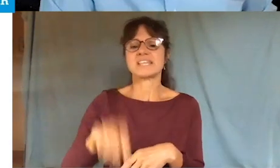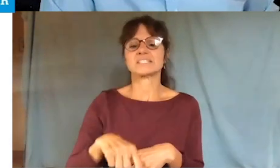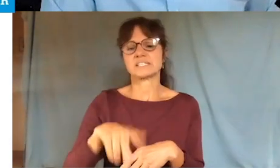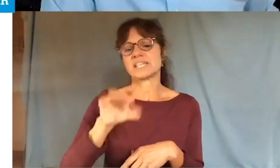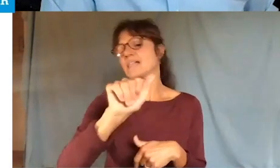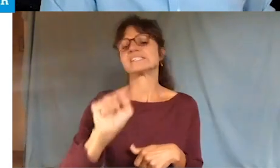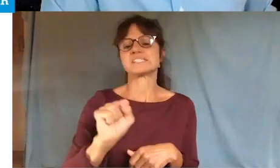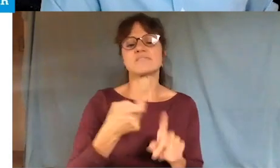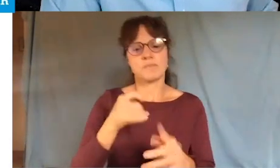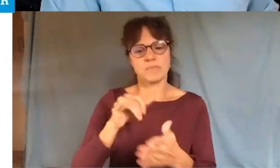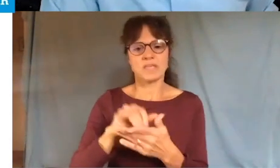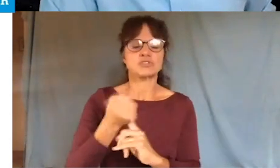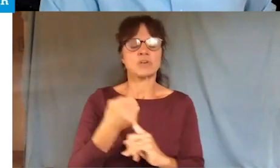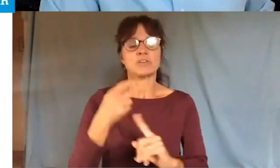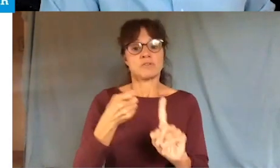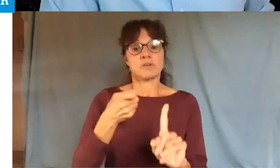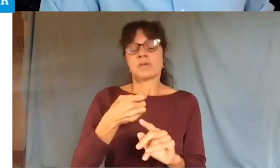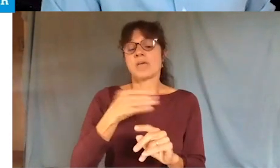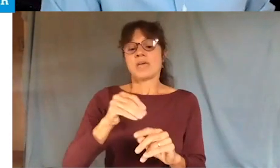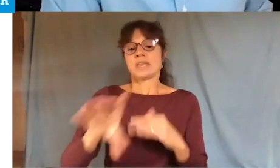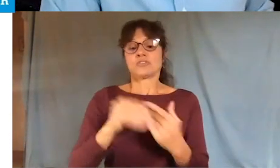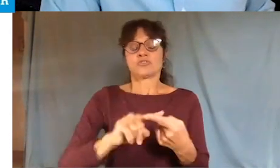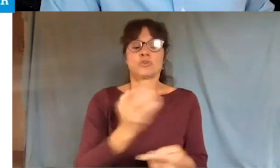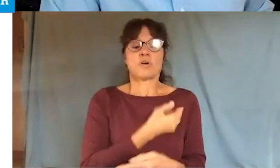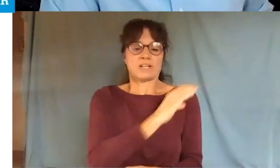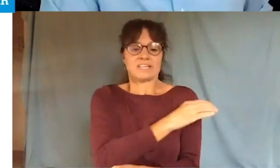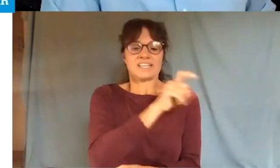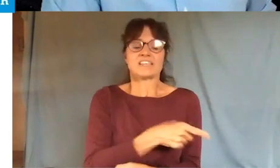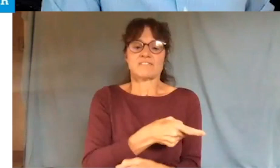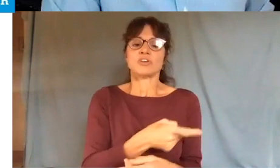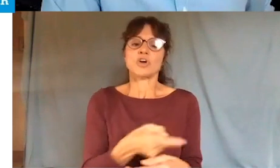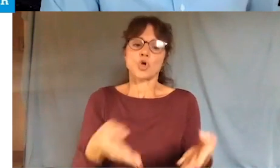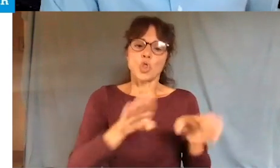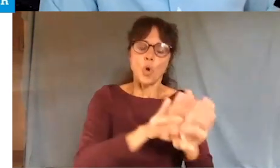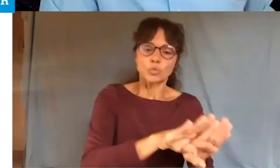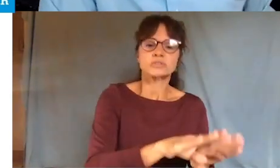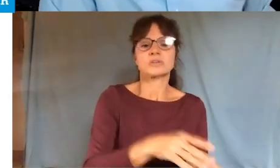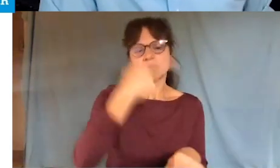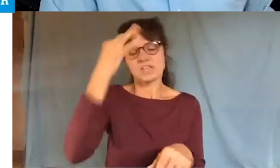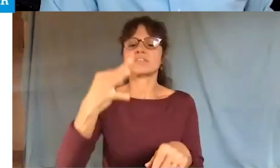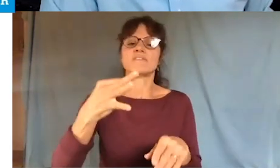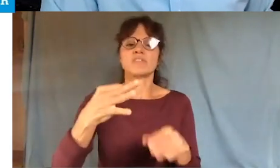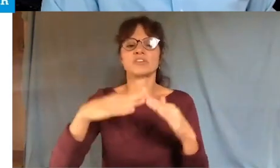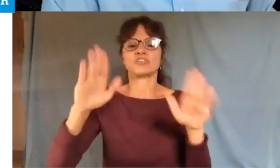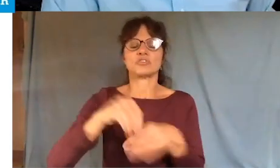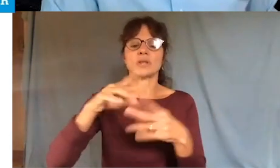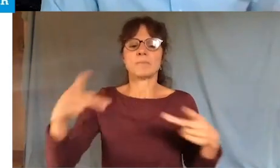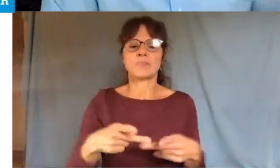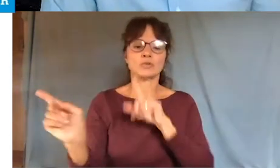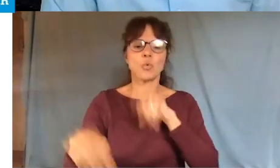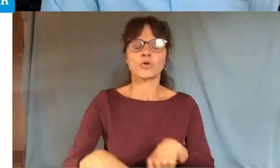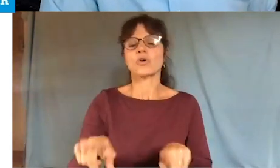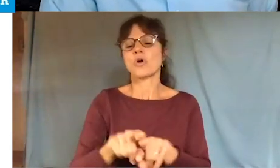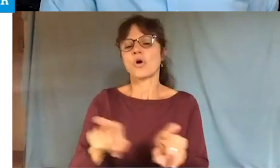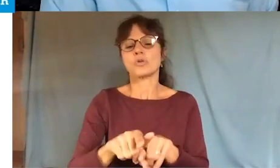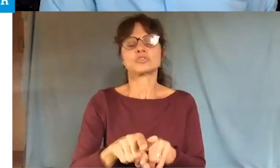that. This is in addition to our clinics, of course, having to close our doors due to the shelter-in-place orders, being